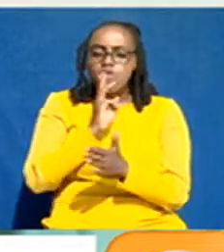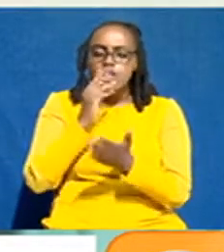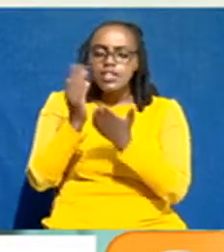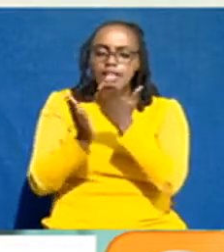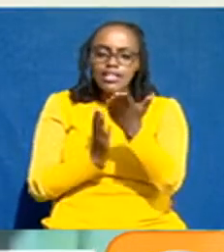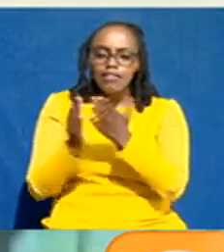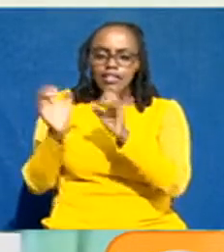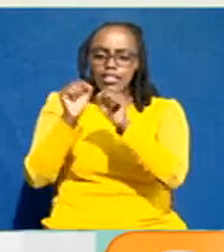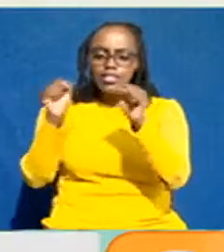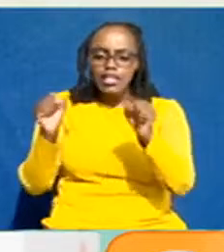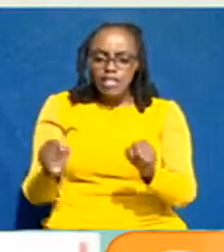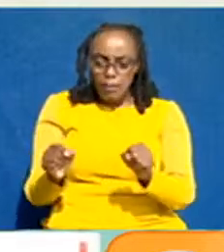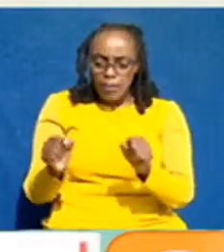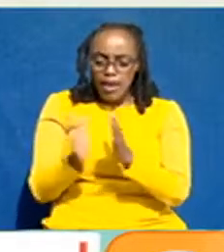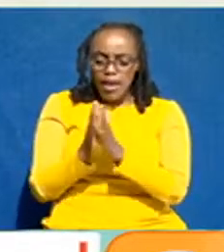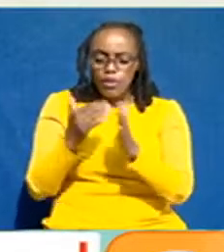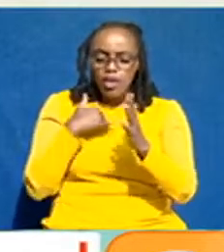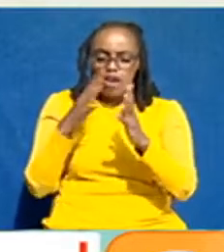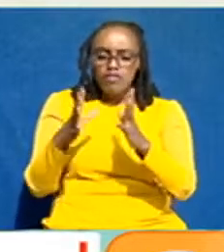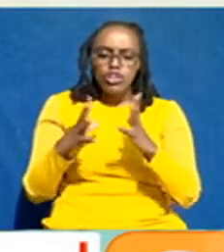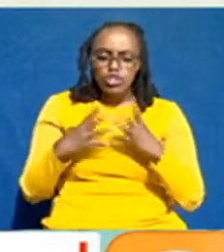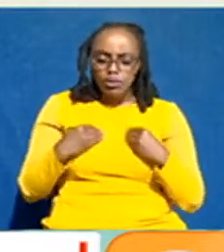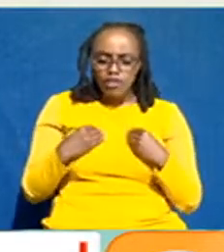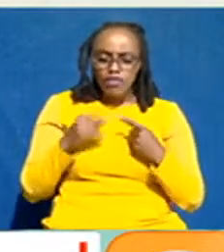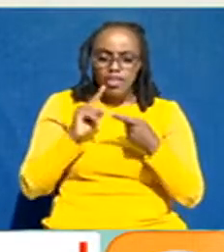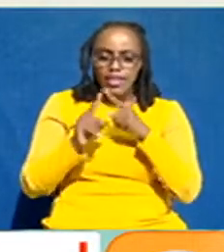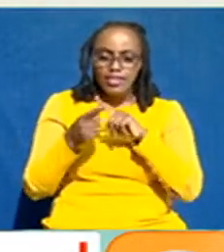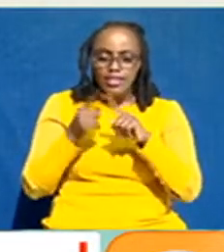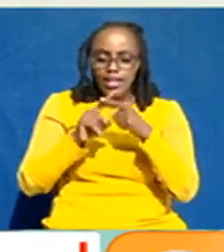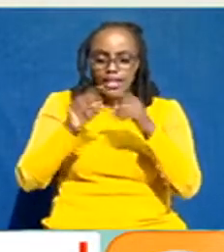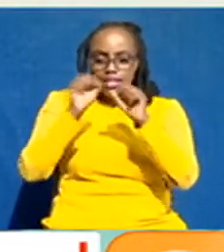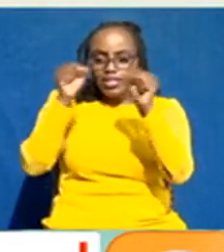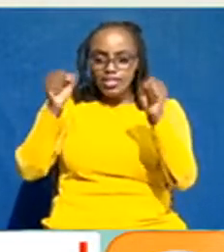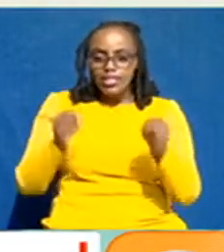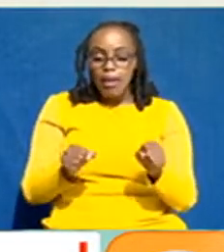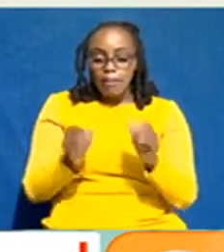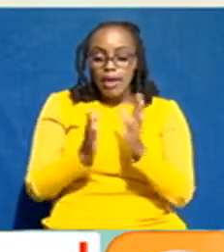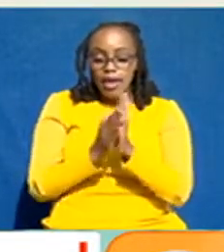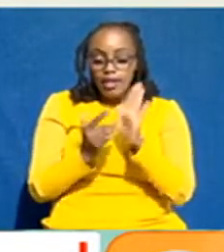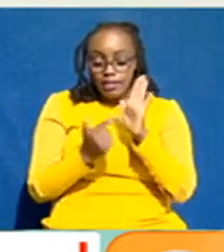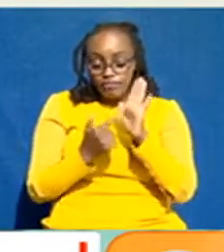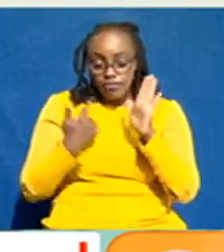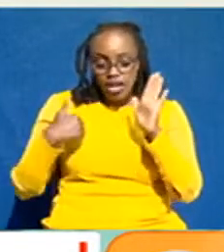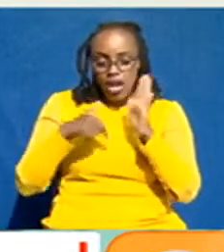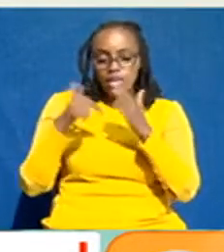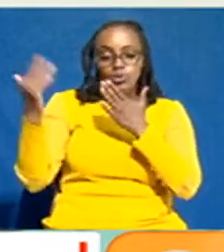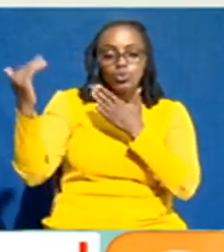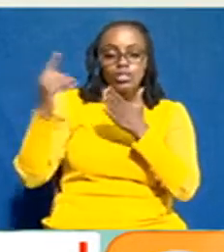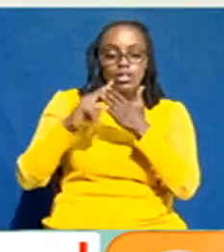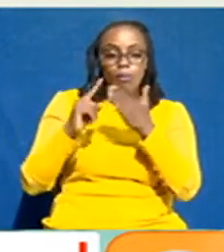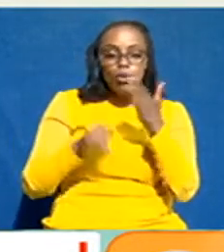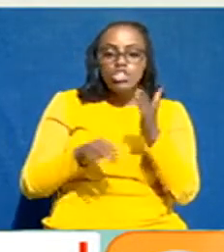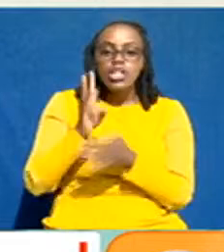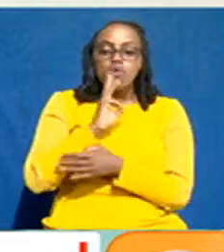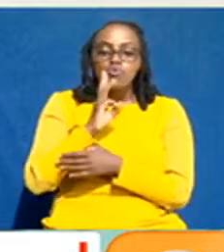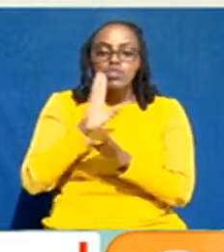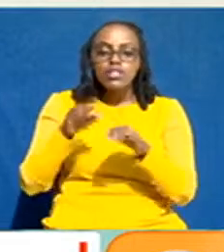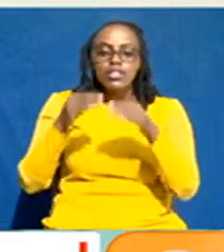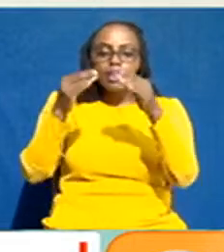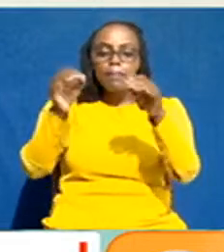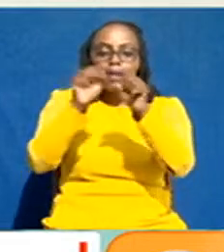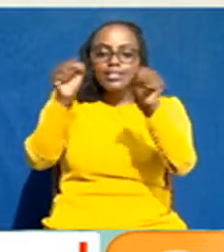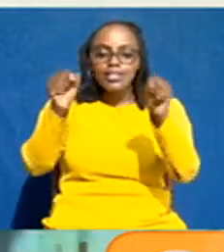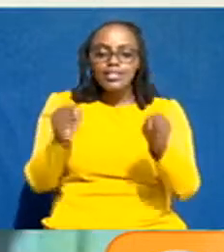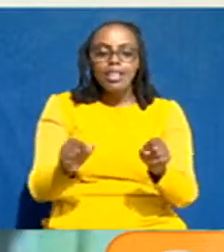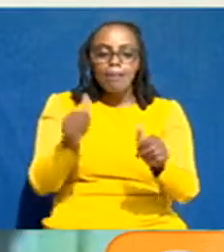systems. We've adopted the SCADA system, and thus we expect that water supply